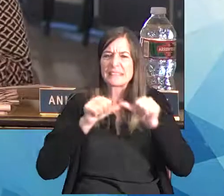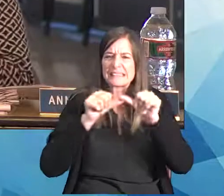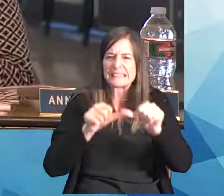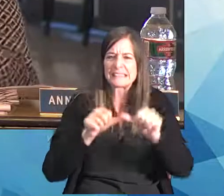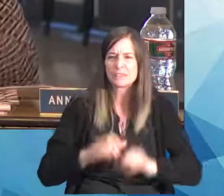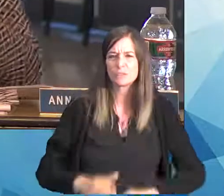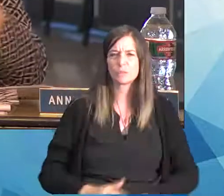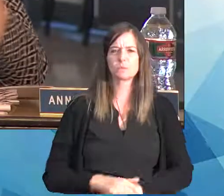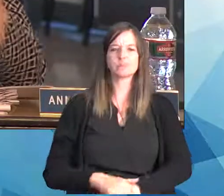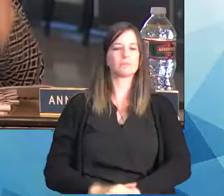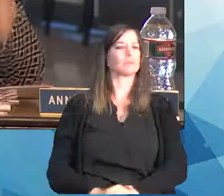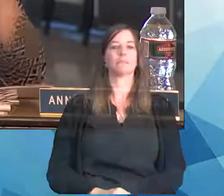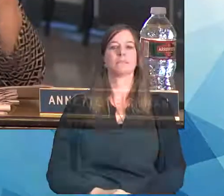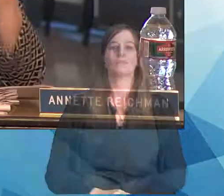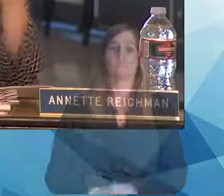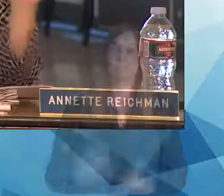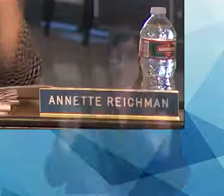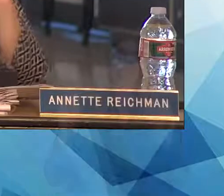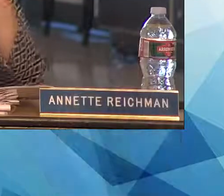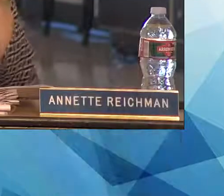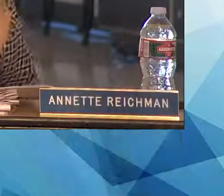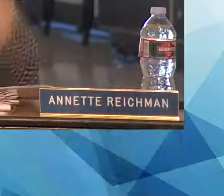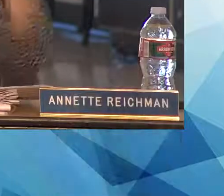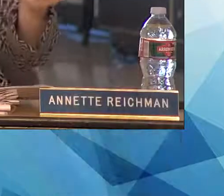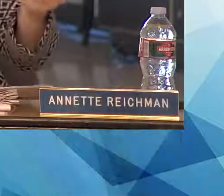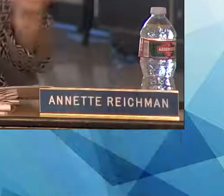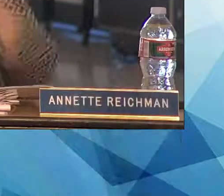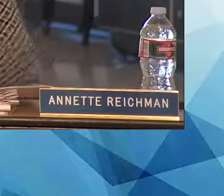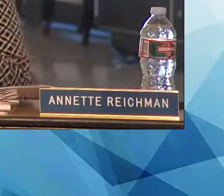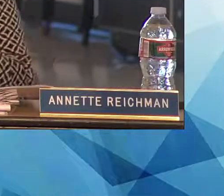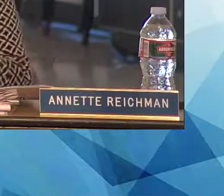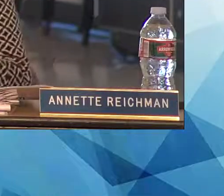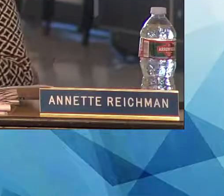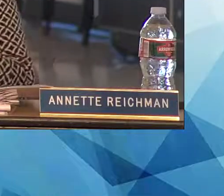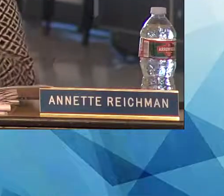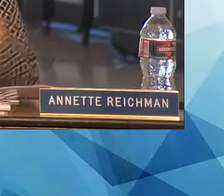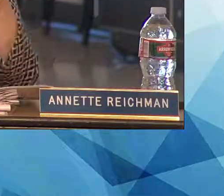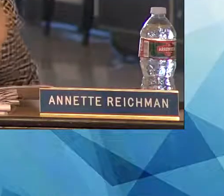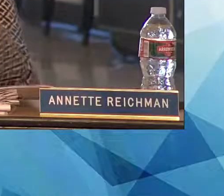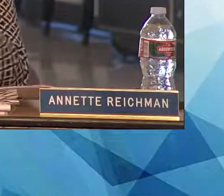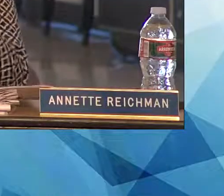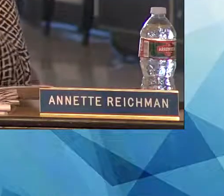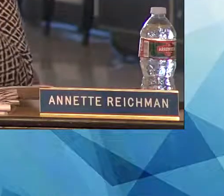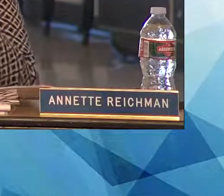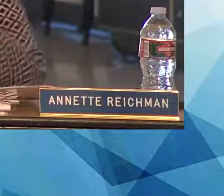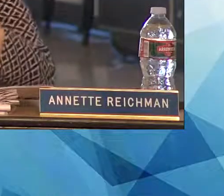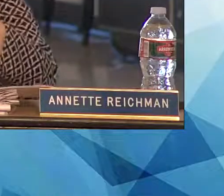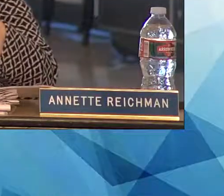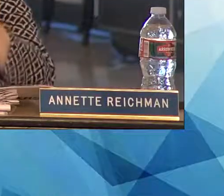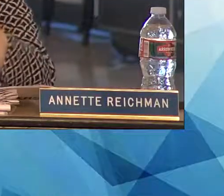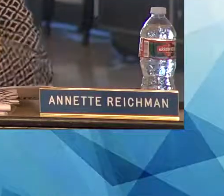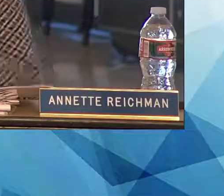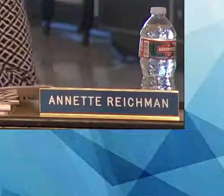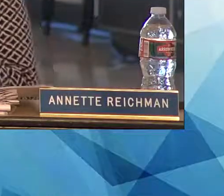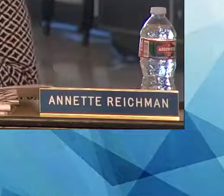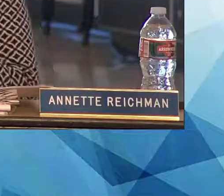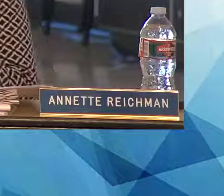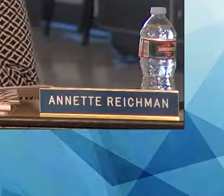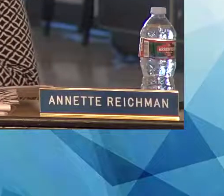All right, are we all okay? Ready to proceed? Mm-hmm. Okay,